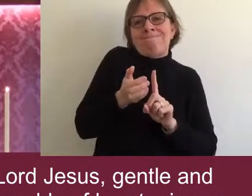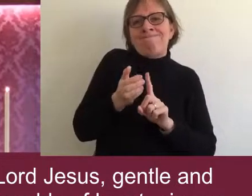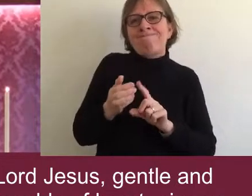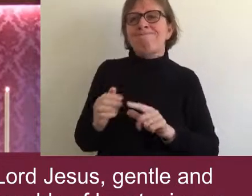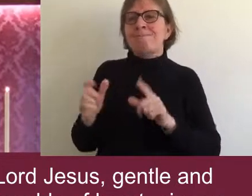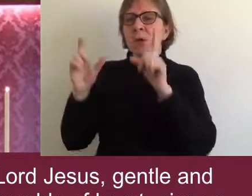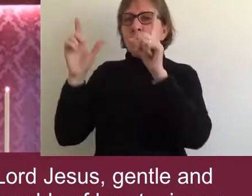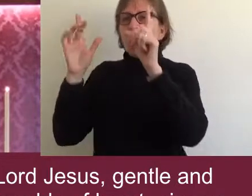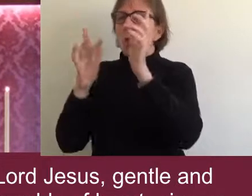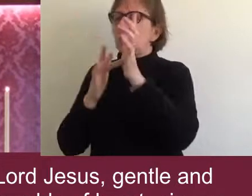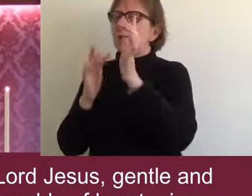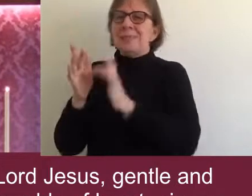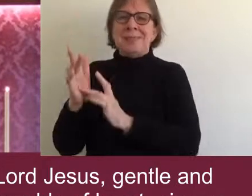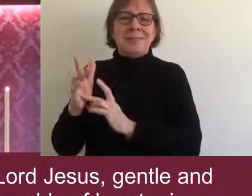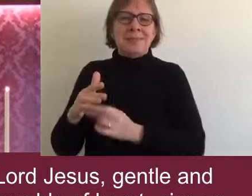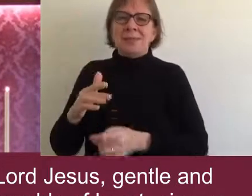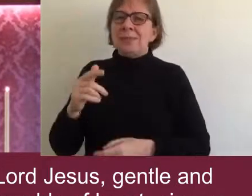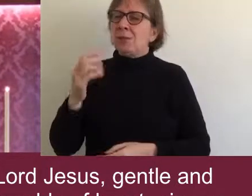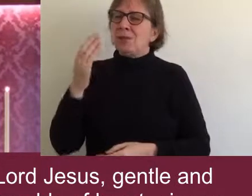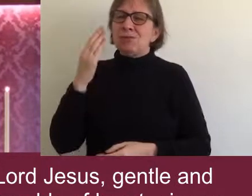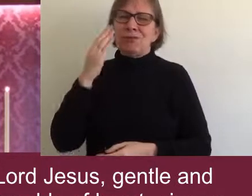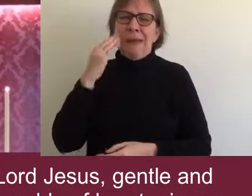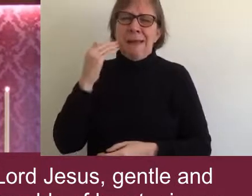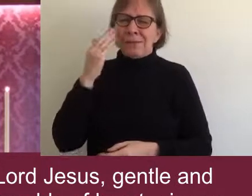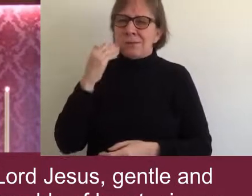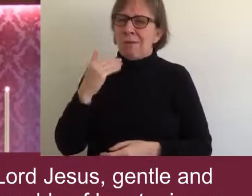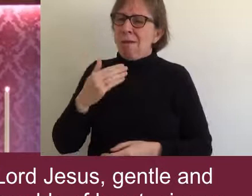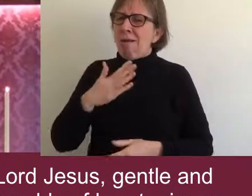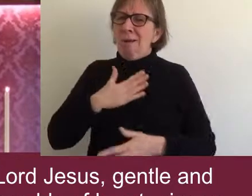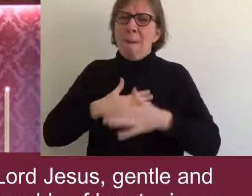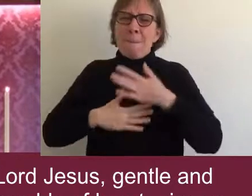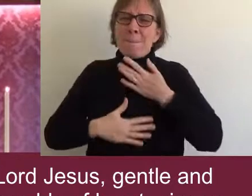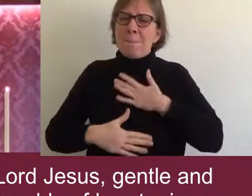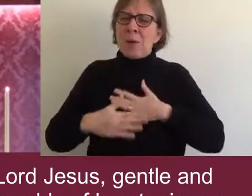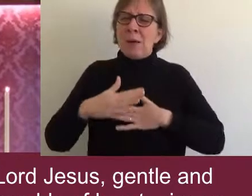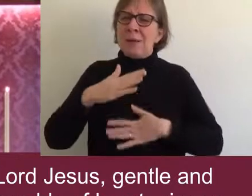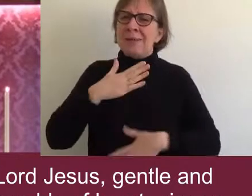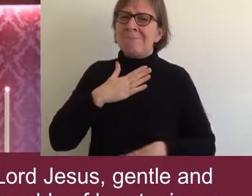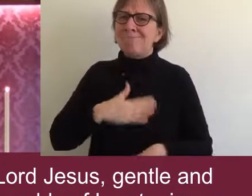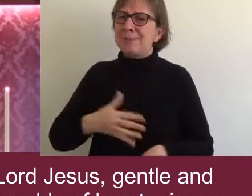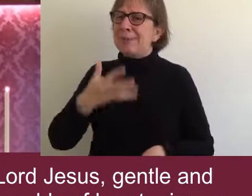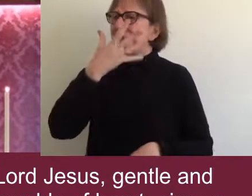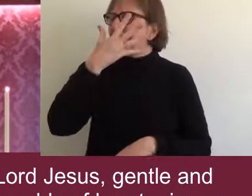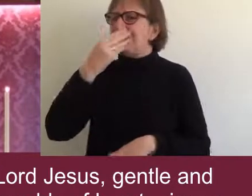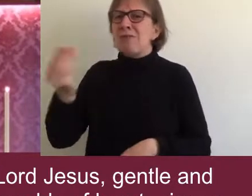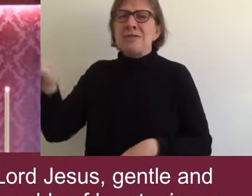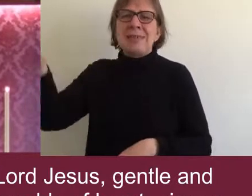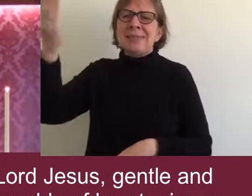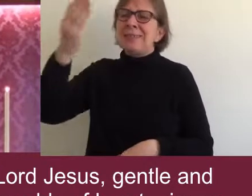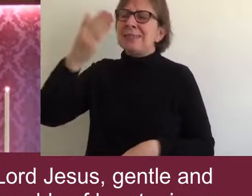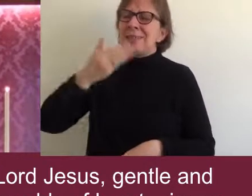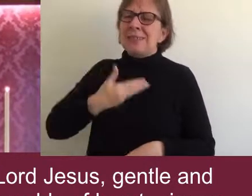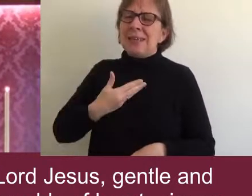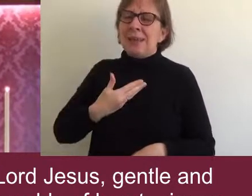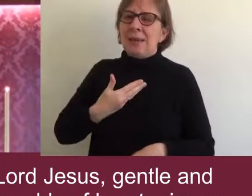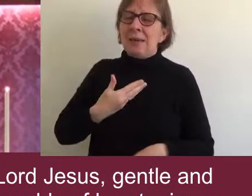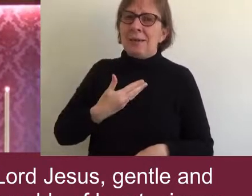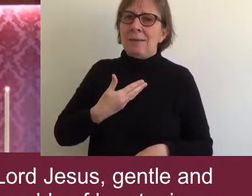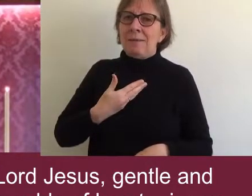and humble of heart, give us poverty of spirit so that we may welcome